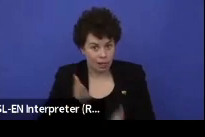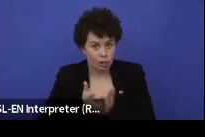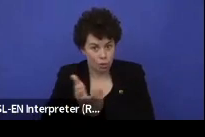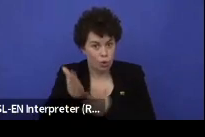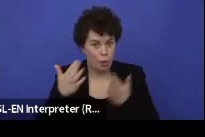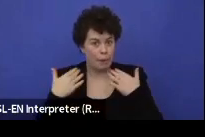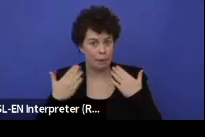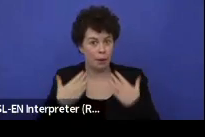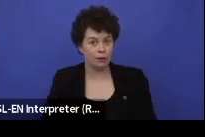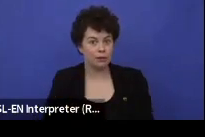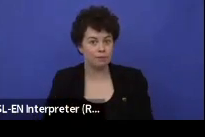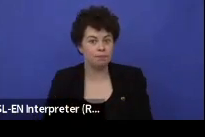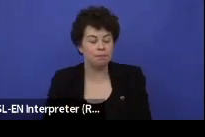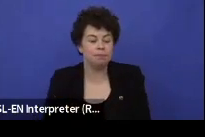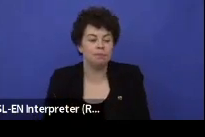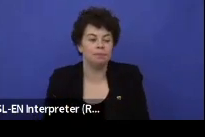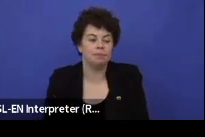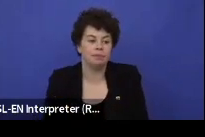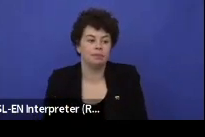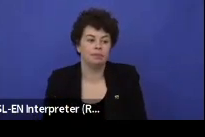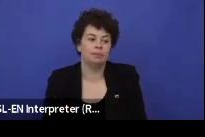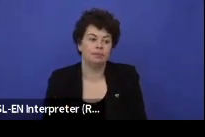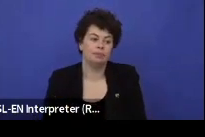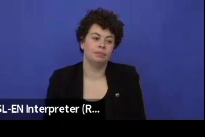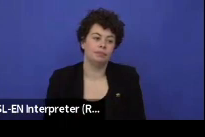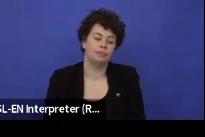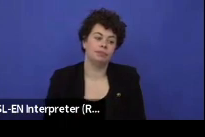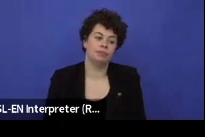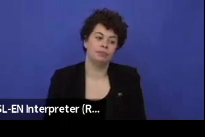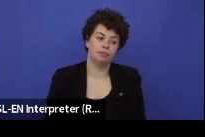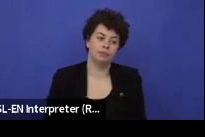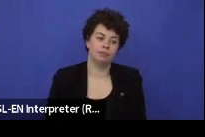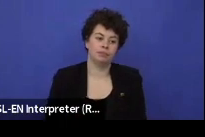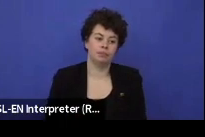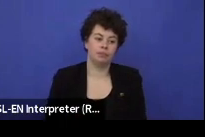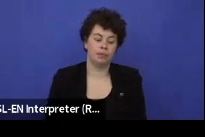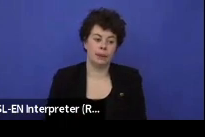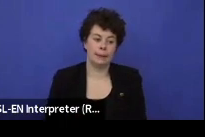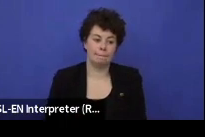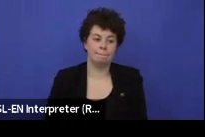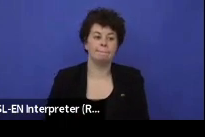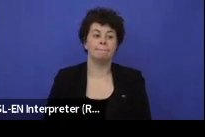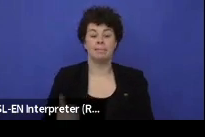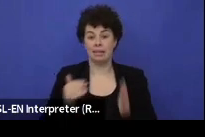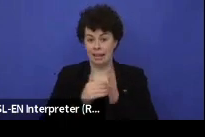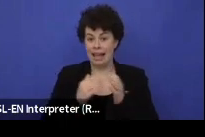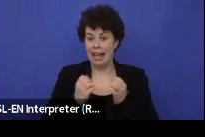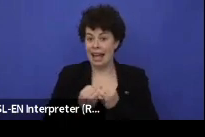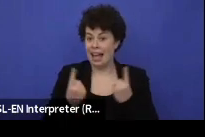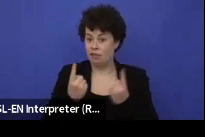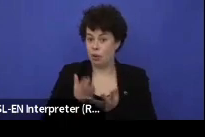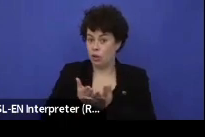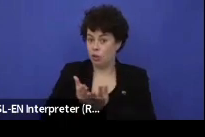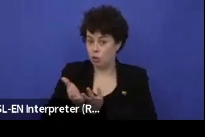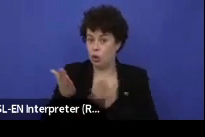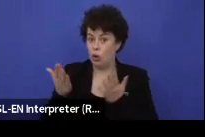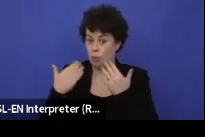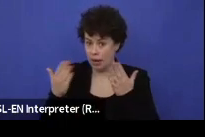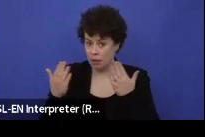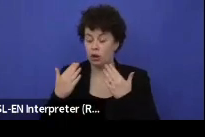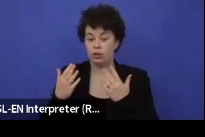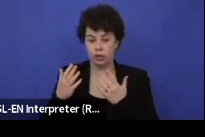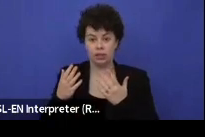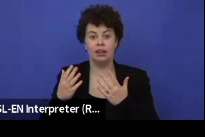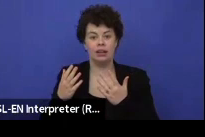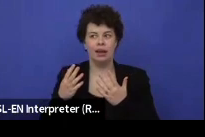The thing to remember, though, is although everyone who experiences menopause ultimately experiences the